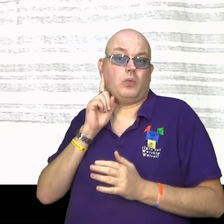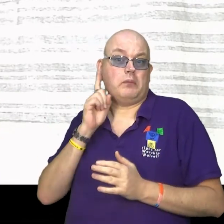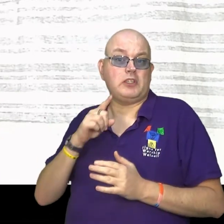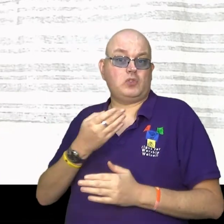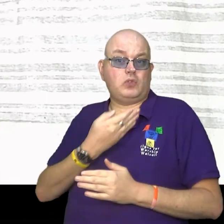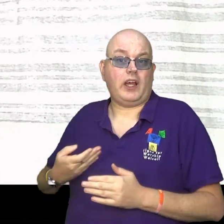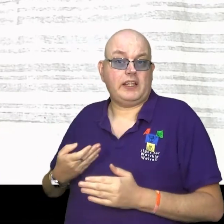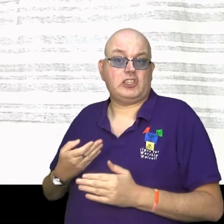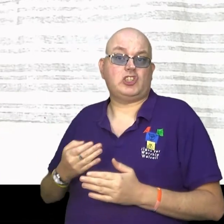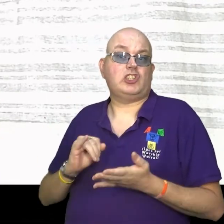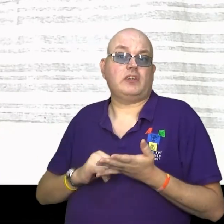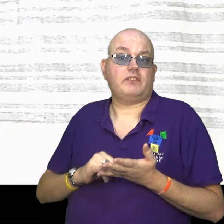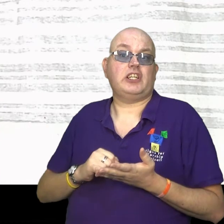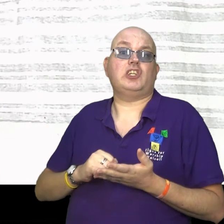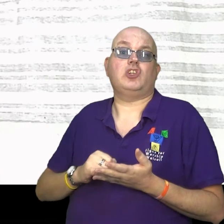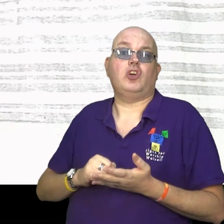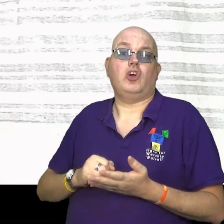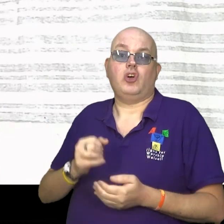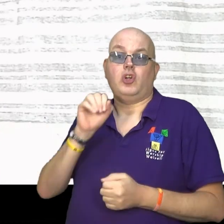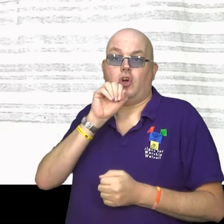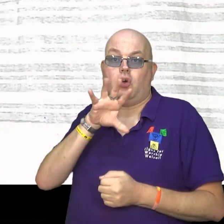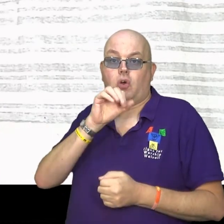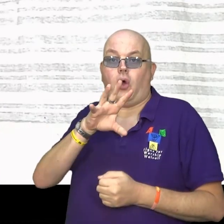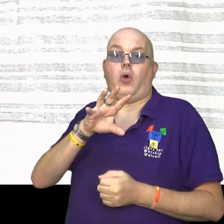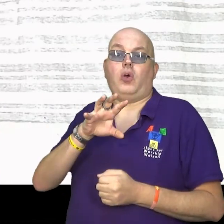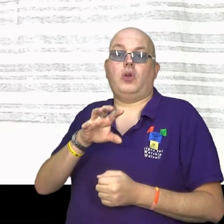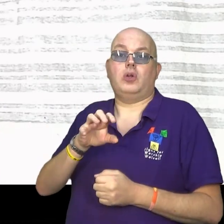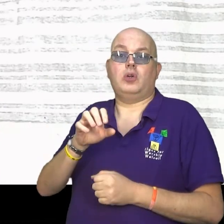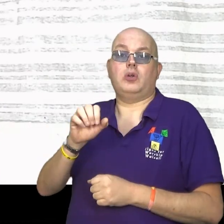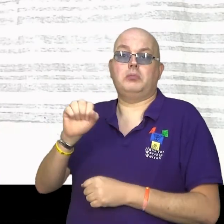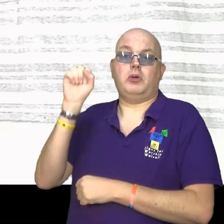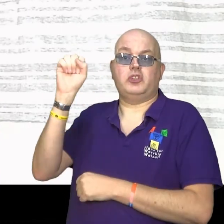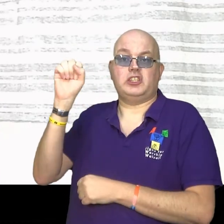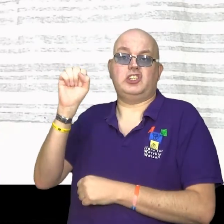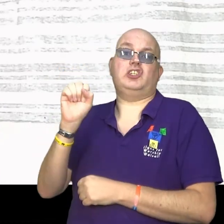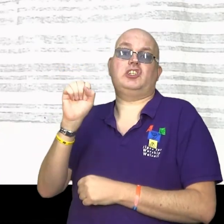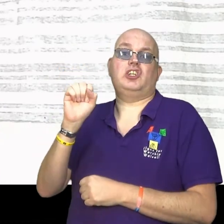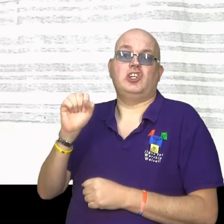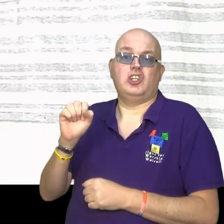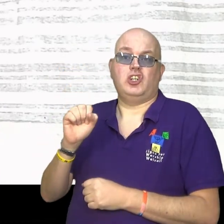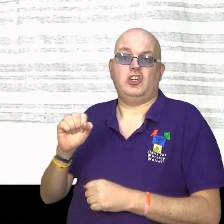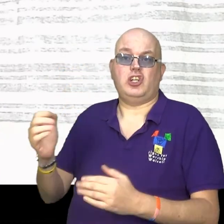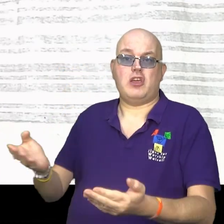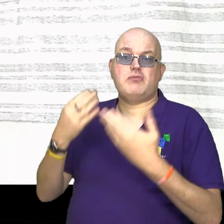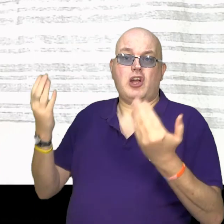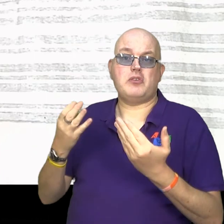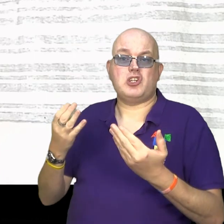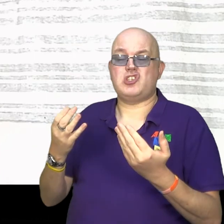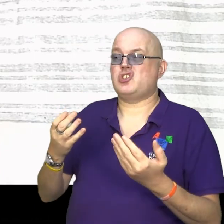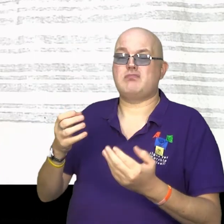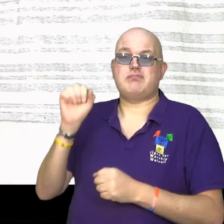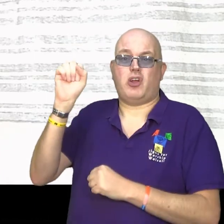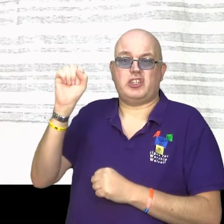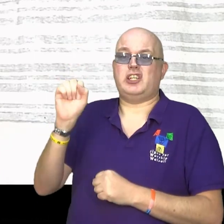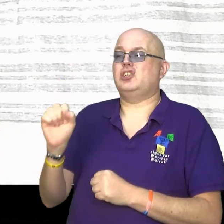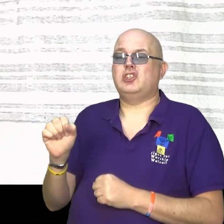rights movements and the suffragettes, the courage of Hong Kong democracy protesters, environmental protesters, student marches and